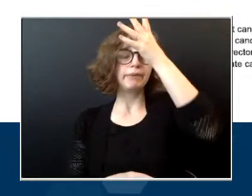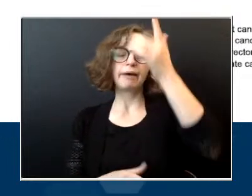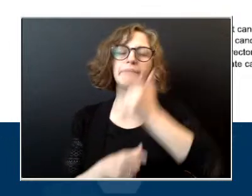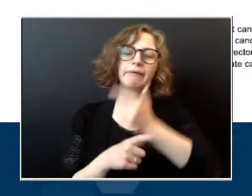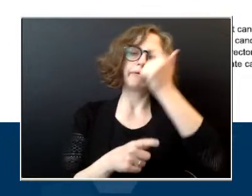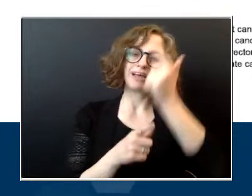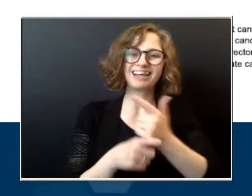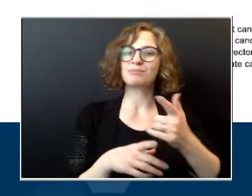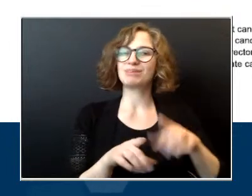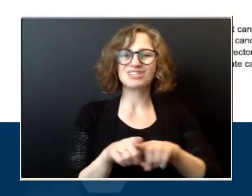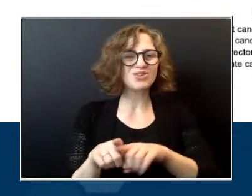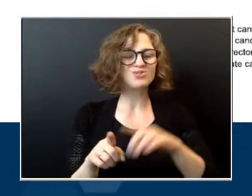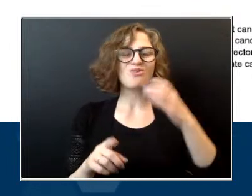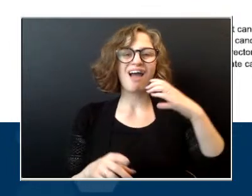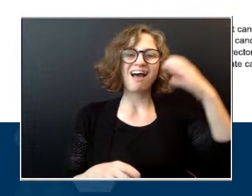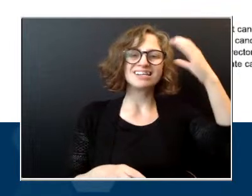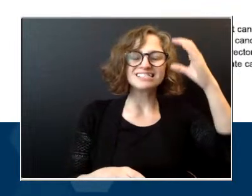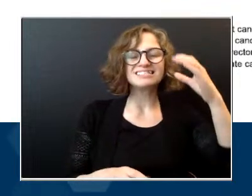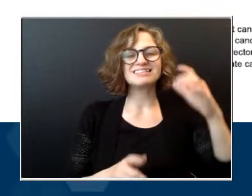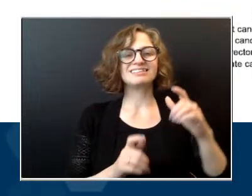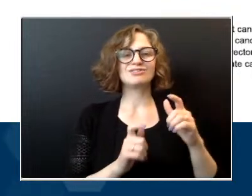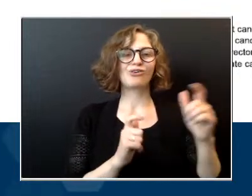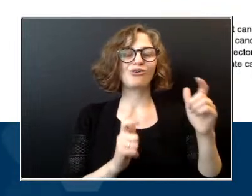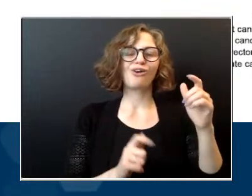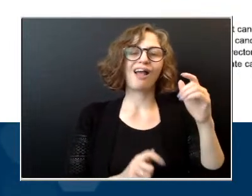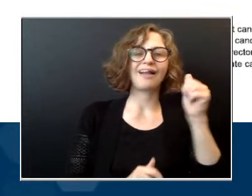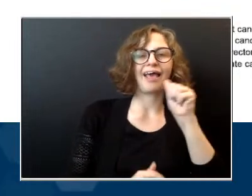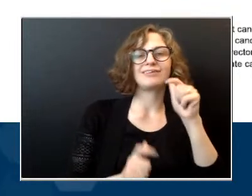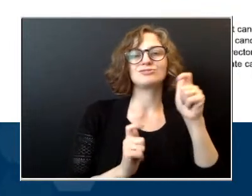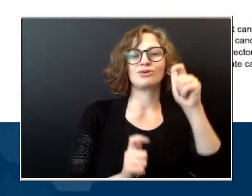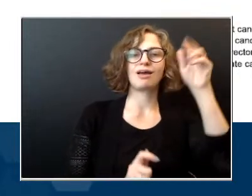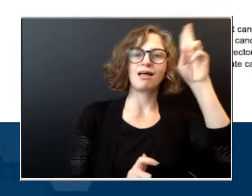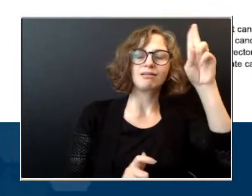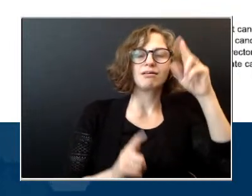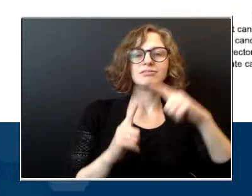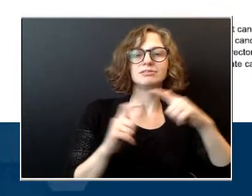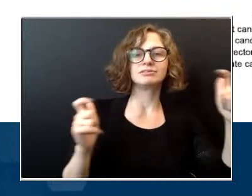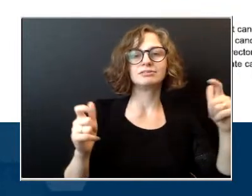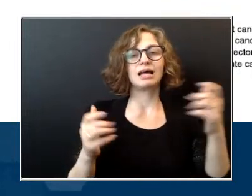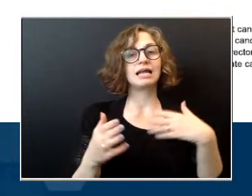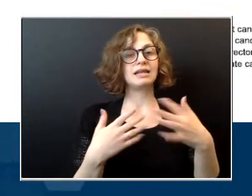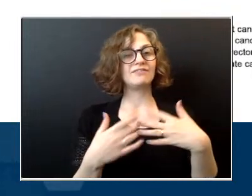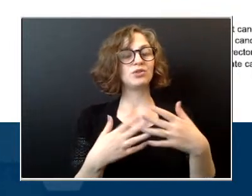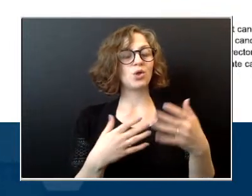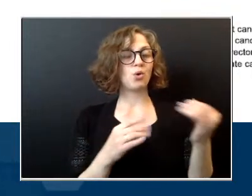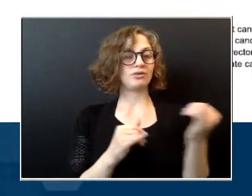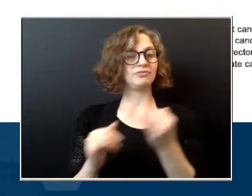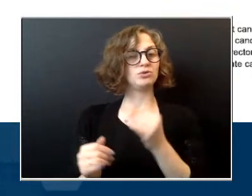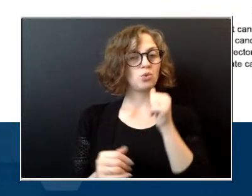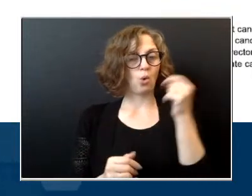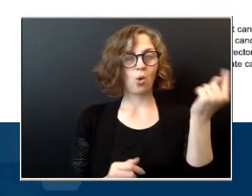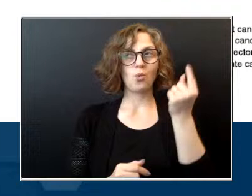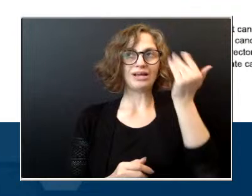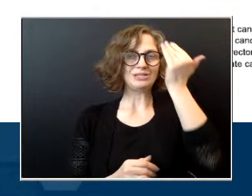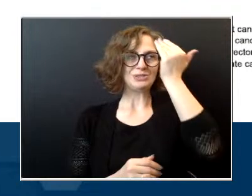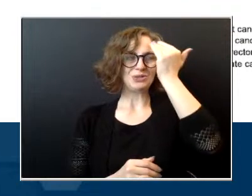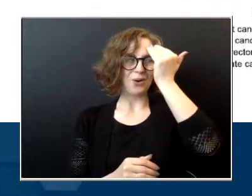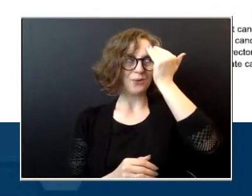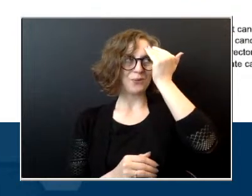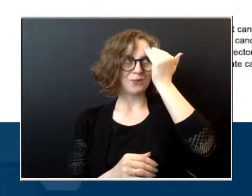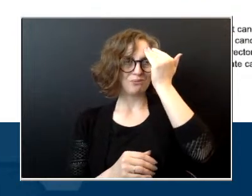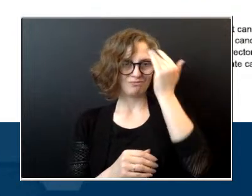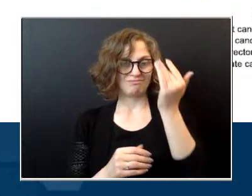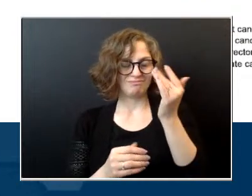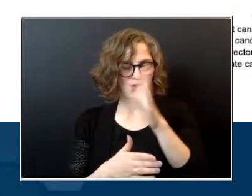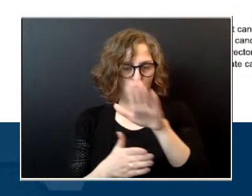uncles or your grandparents' siblings. And even though individuals don't always know all that information in that first appointment, to